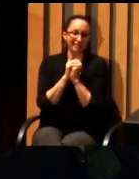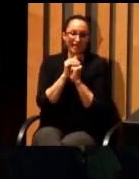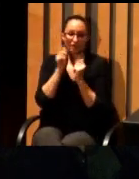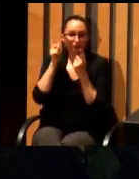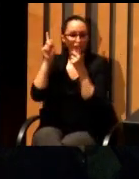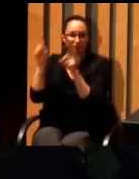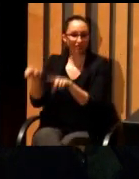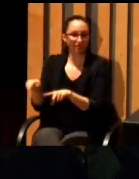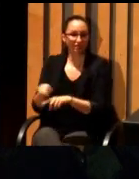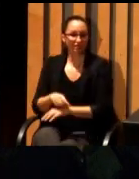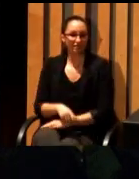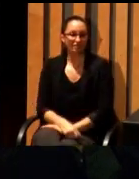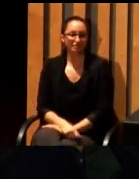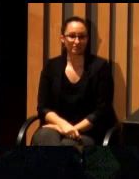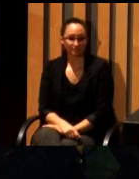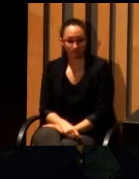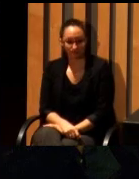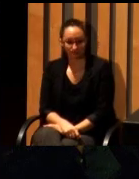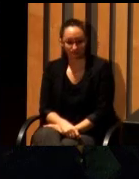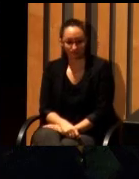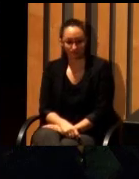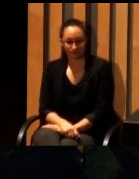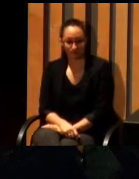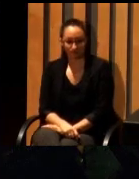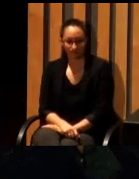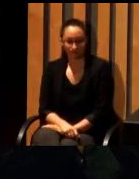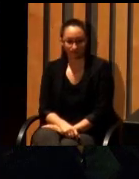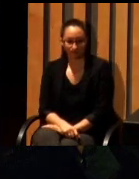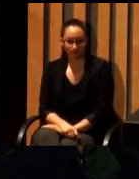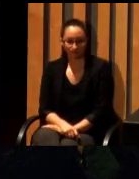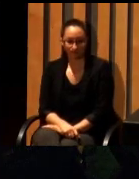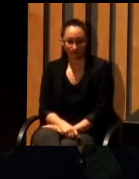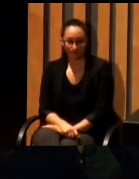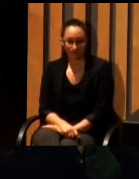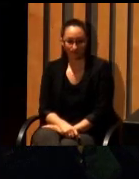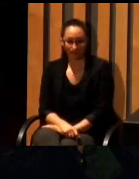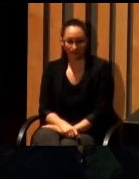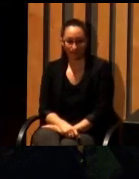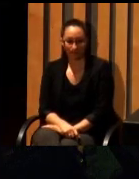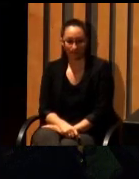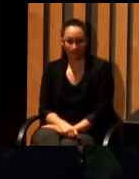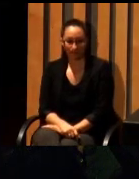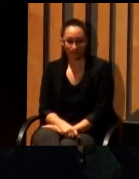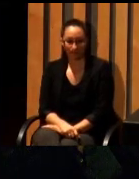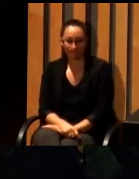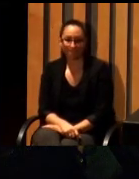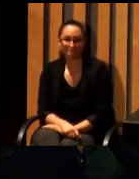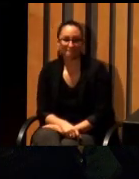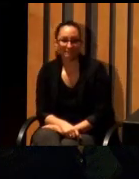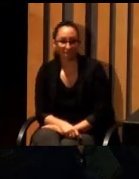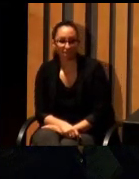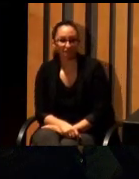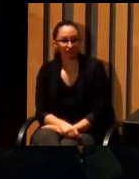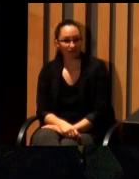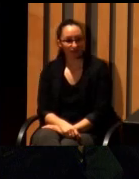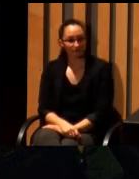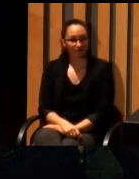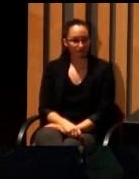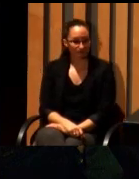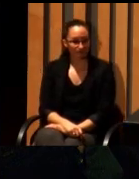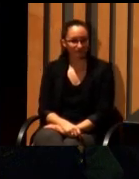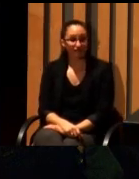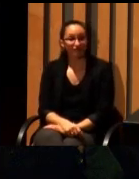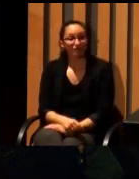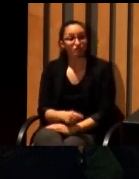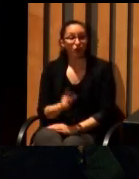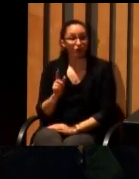with that, but simply because of where this team plays and what it represents